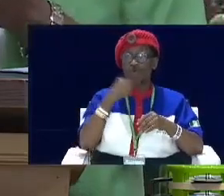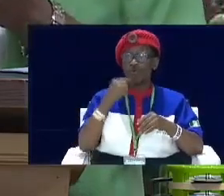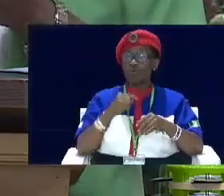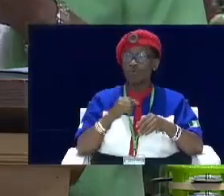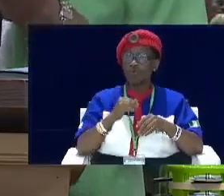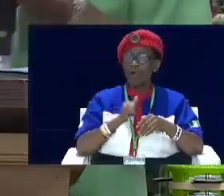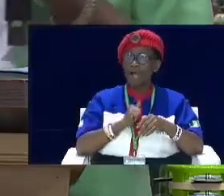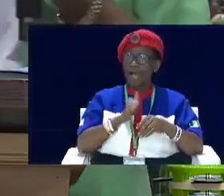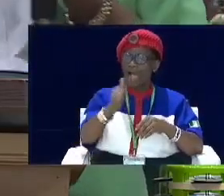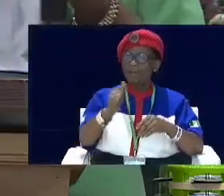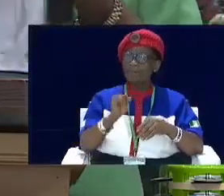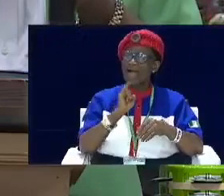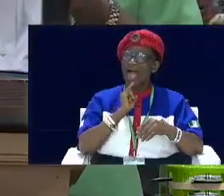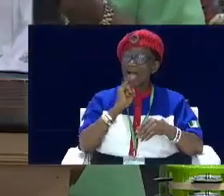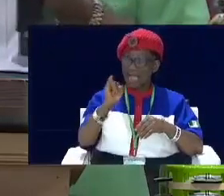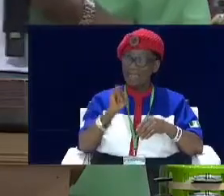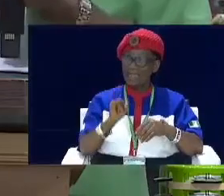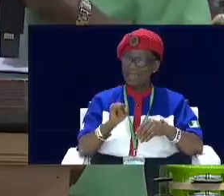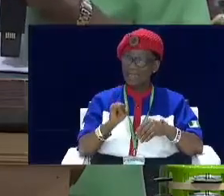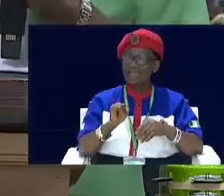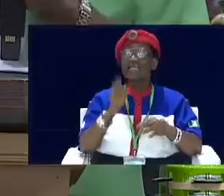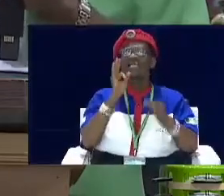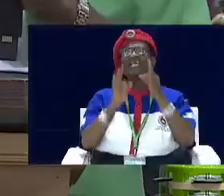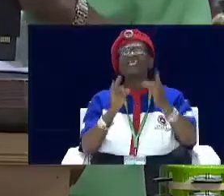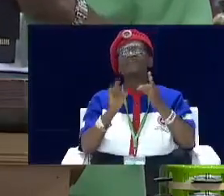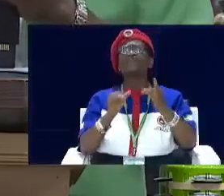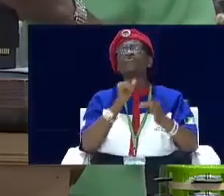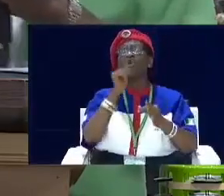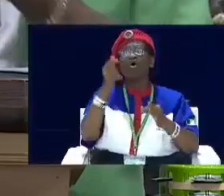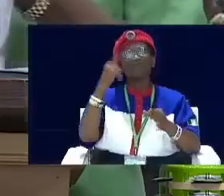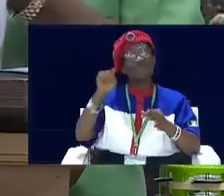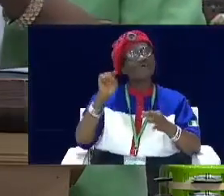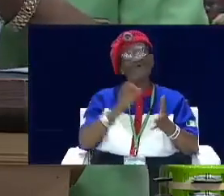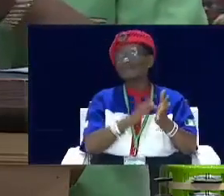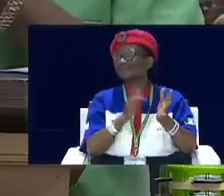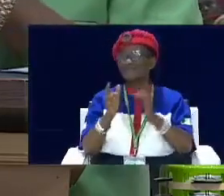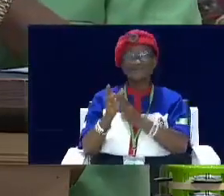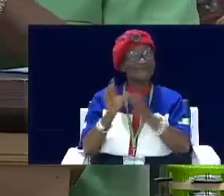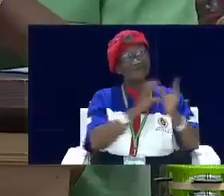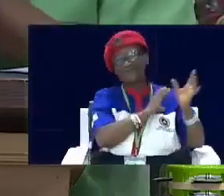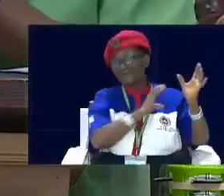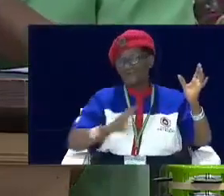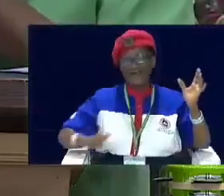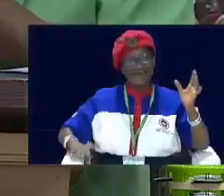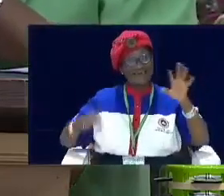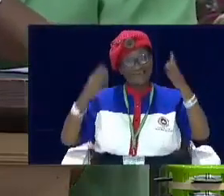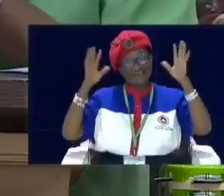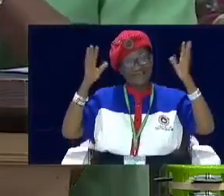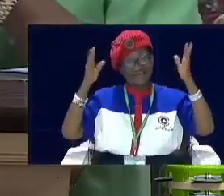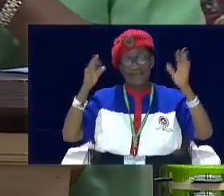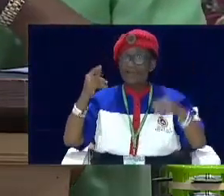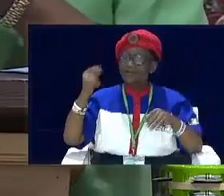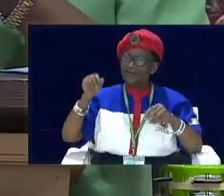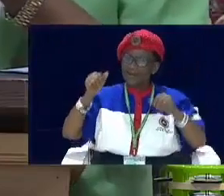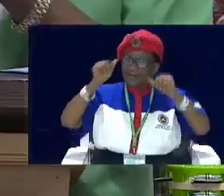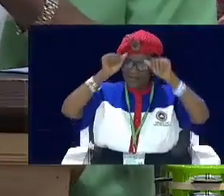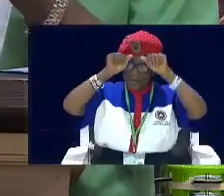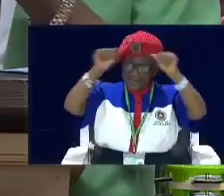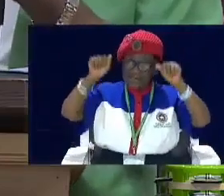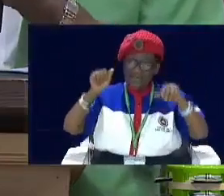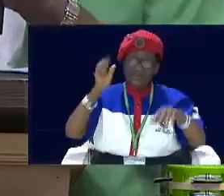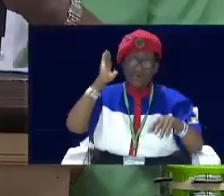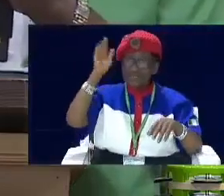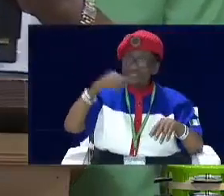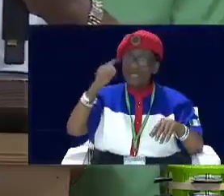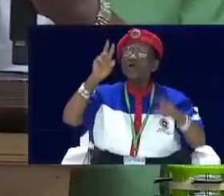jẹ́? But for Jesus Christ. Tí ìbá ṣe ti Kristi ti ń bẹnu ayé mi. That the president will say, no, you can't go.